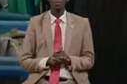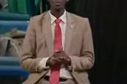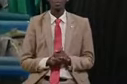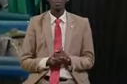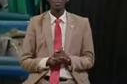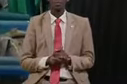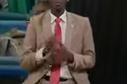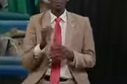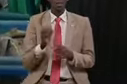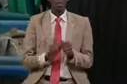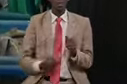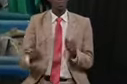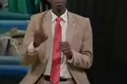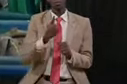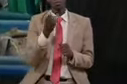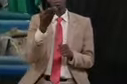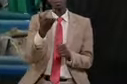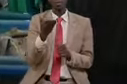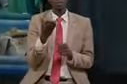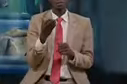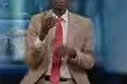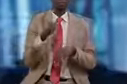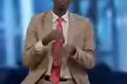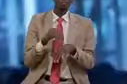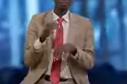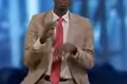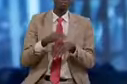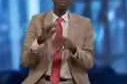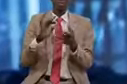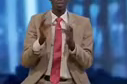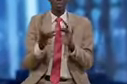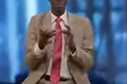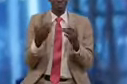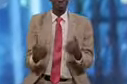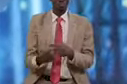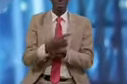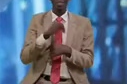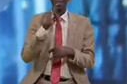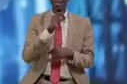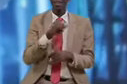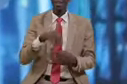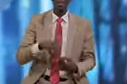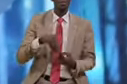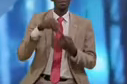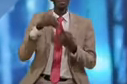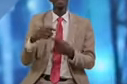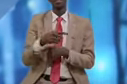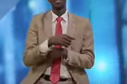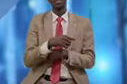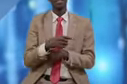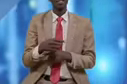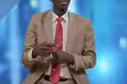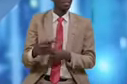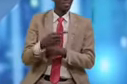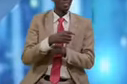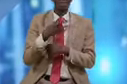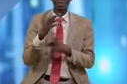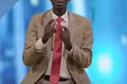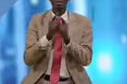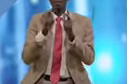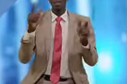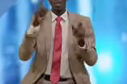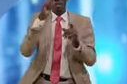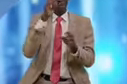Everyone online, today is a special day. Day of great faith